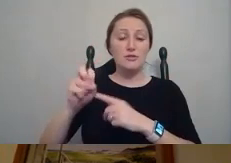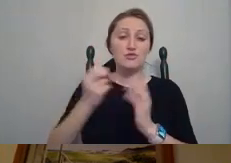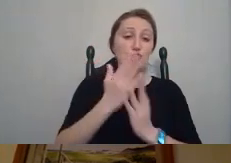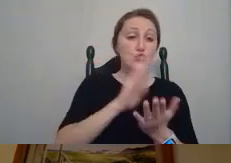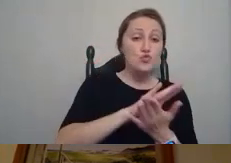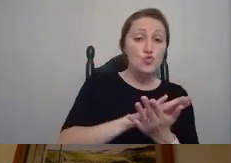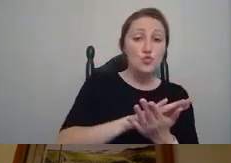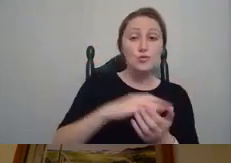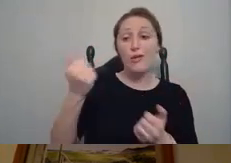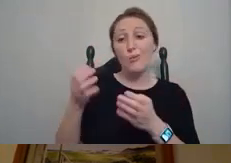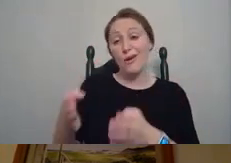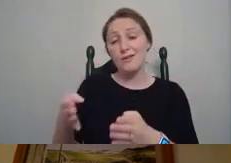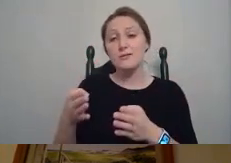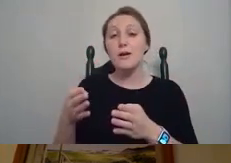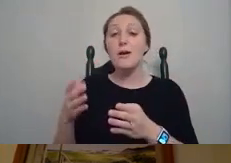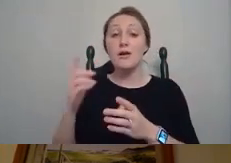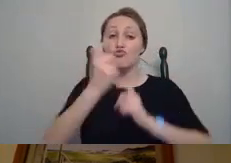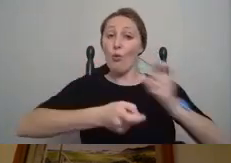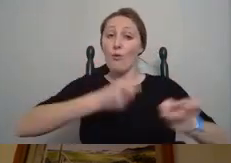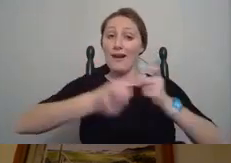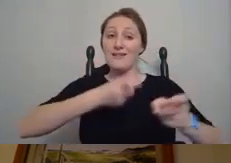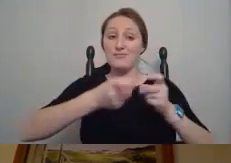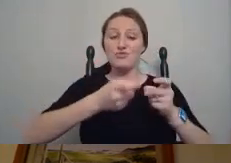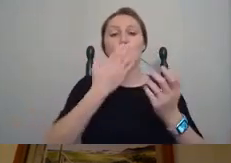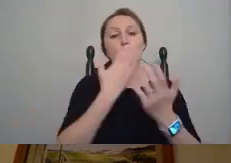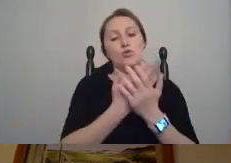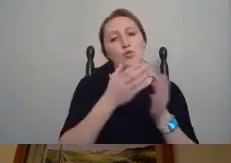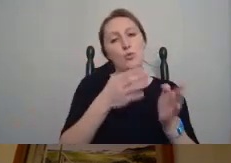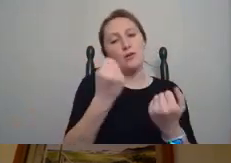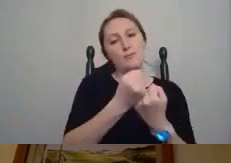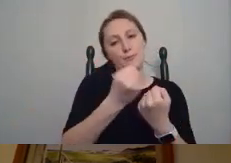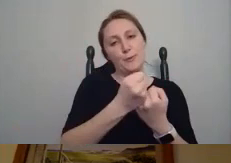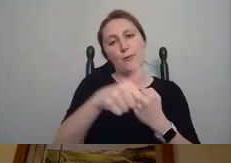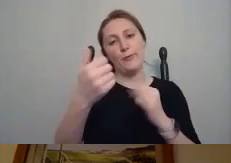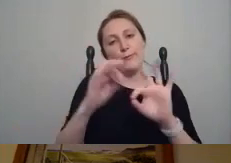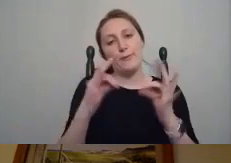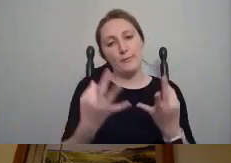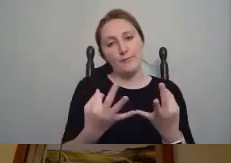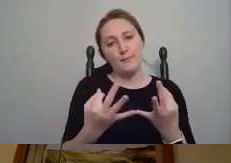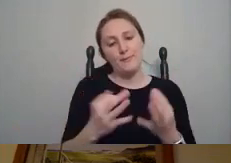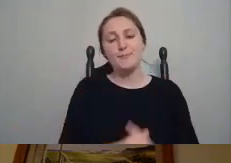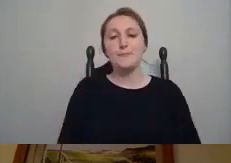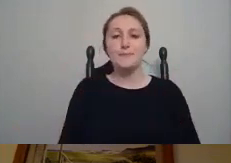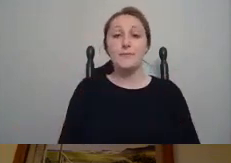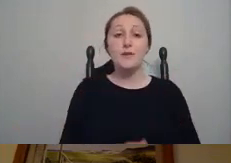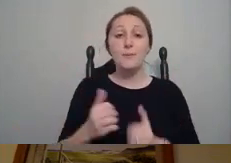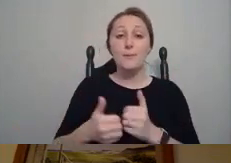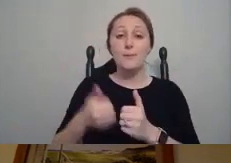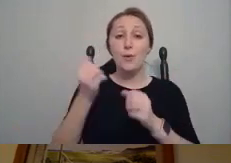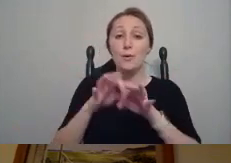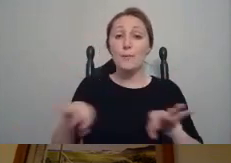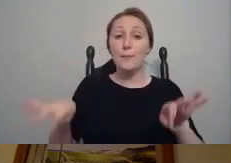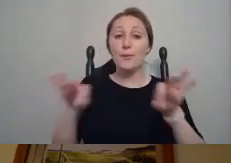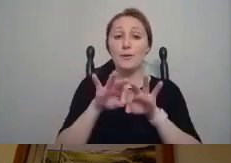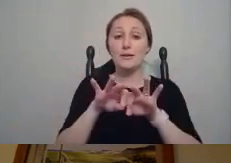and donating to those will certainly be a way to support some families. I think, though, the most important thing